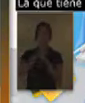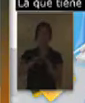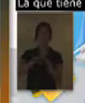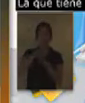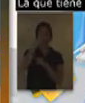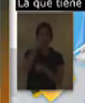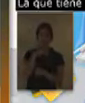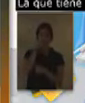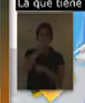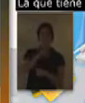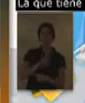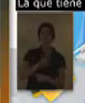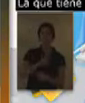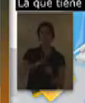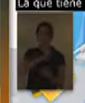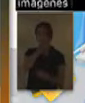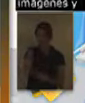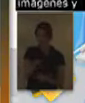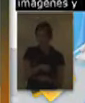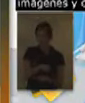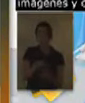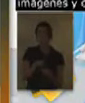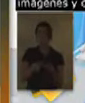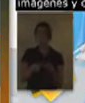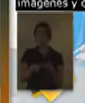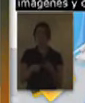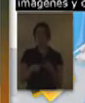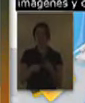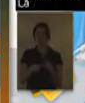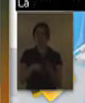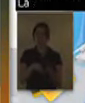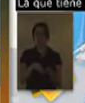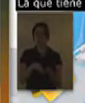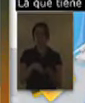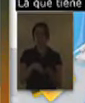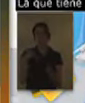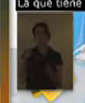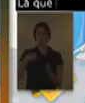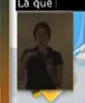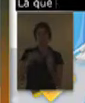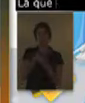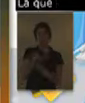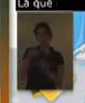different resources, images, etc. And